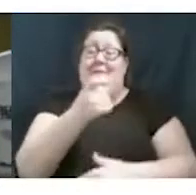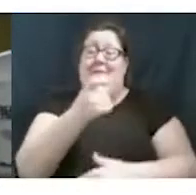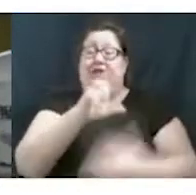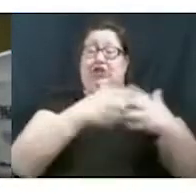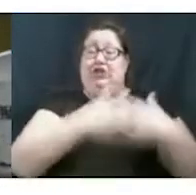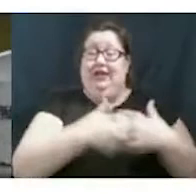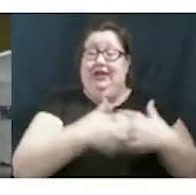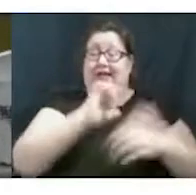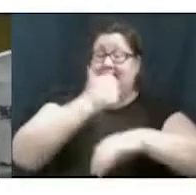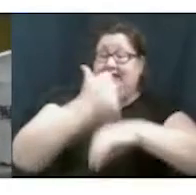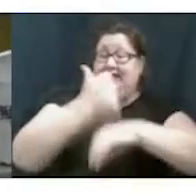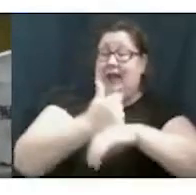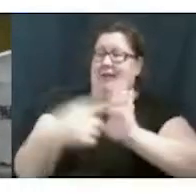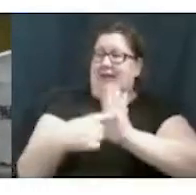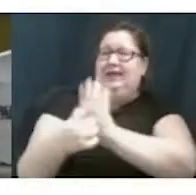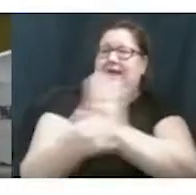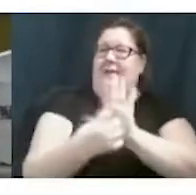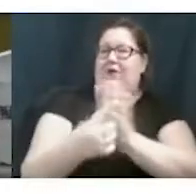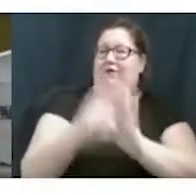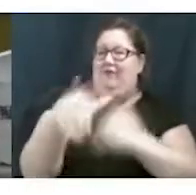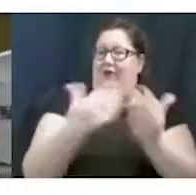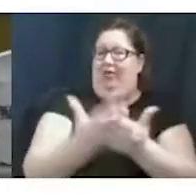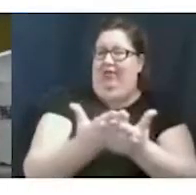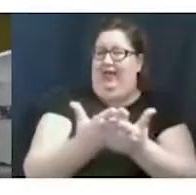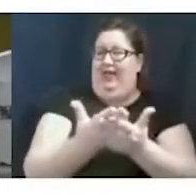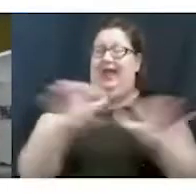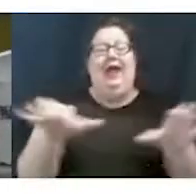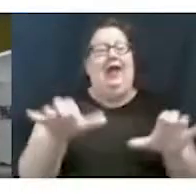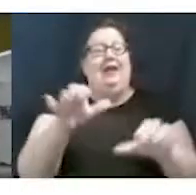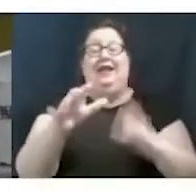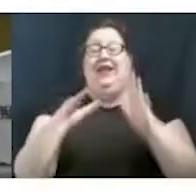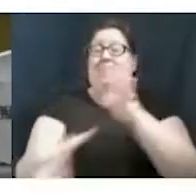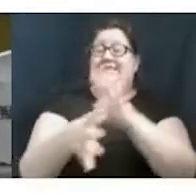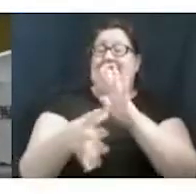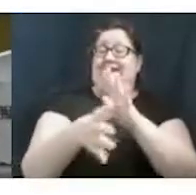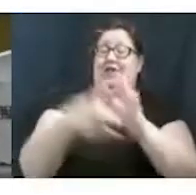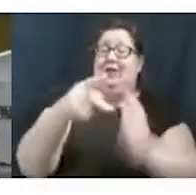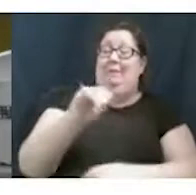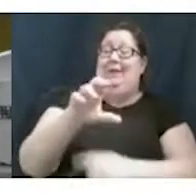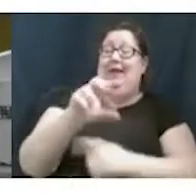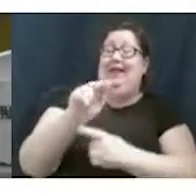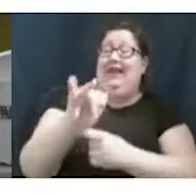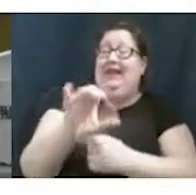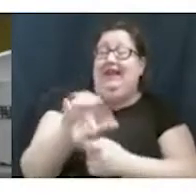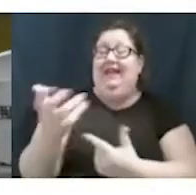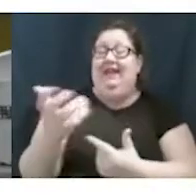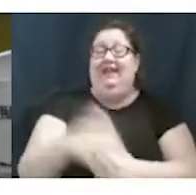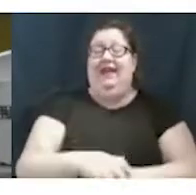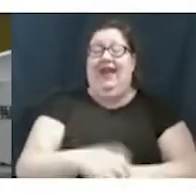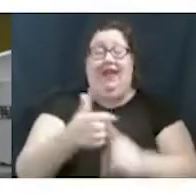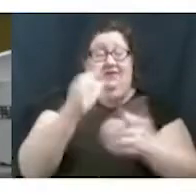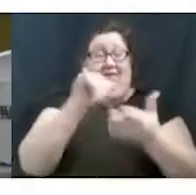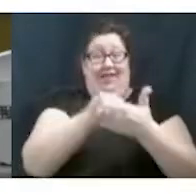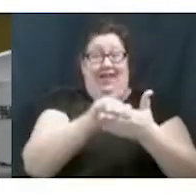for everybody, and then I got him to do the senior picnic. And then from that, he had two job